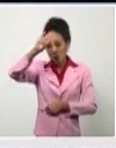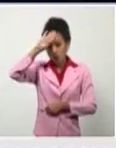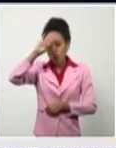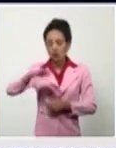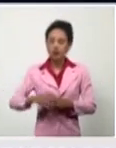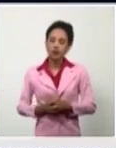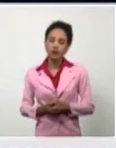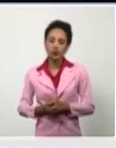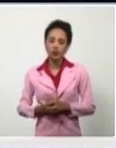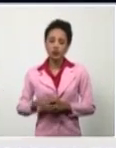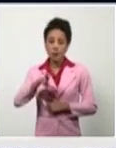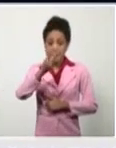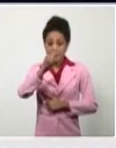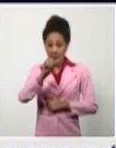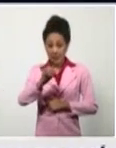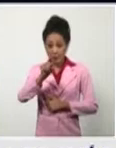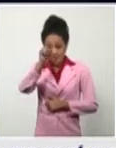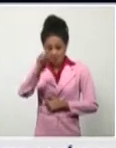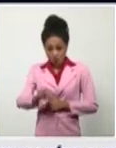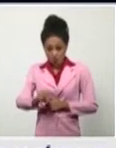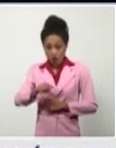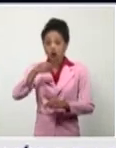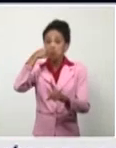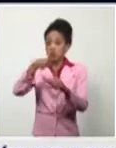of the 20 confirmed cases,